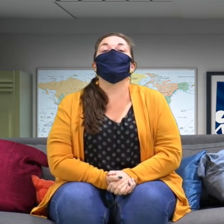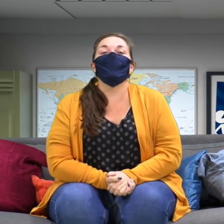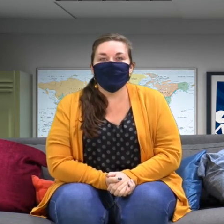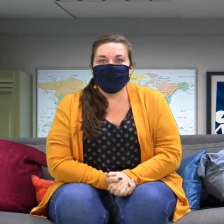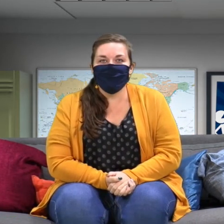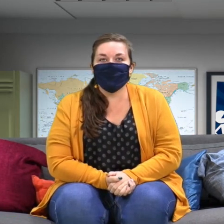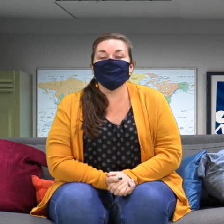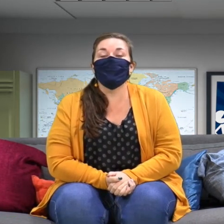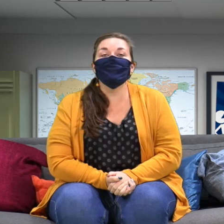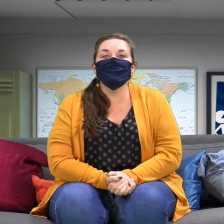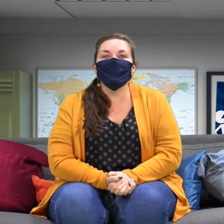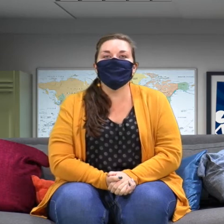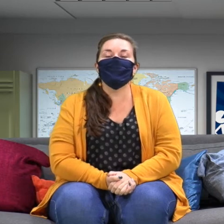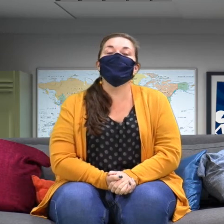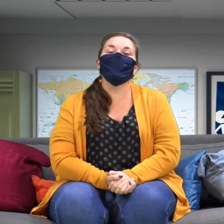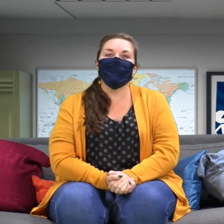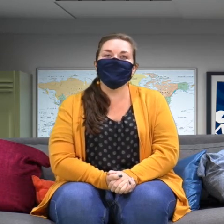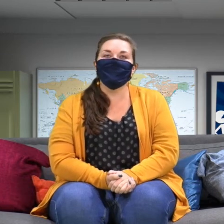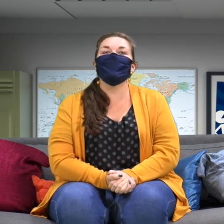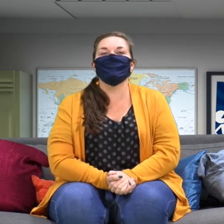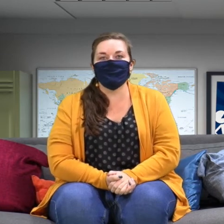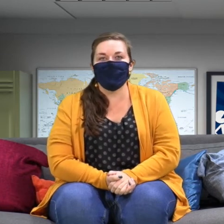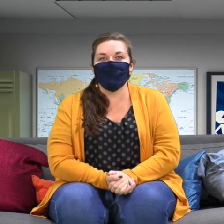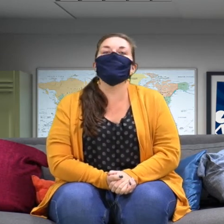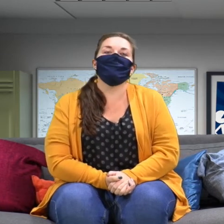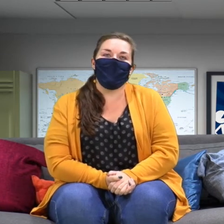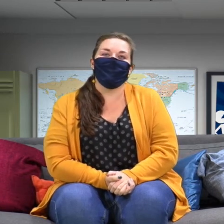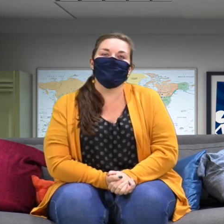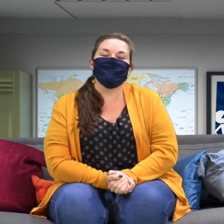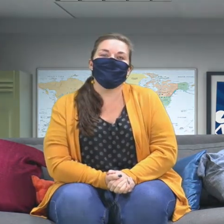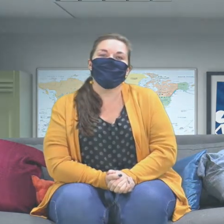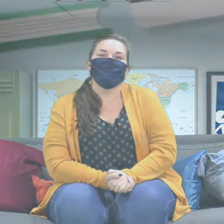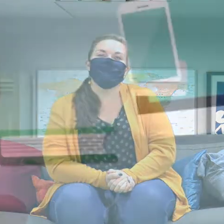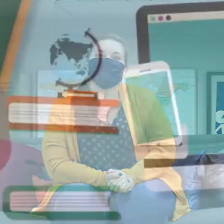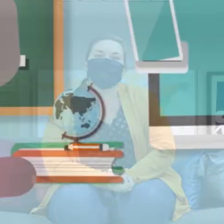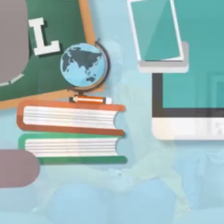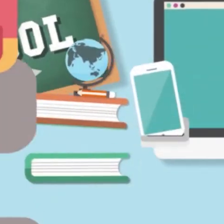hope you are ready because we're going to be watching Week 1, Lesson 1, Math.